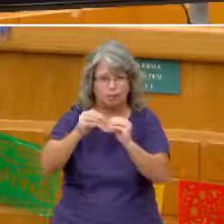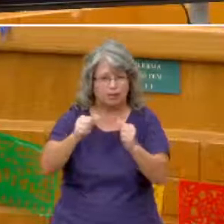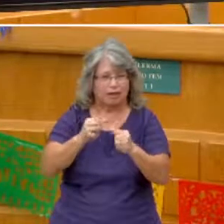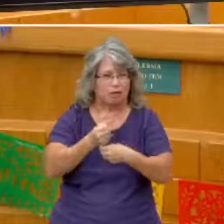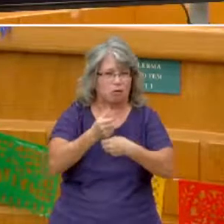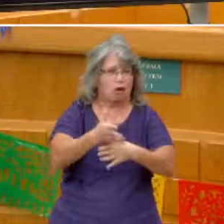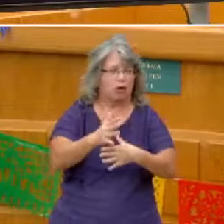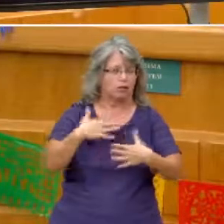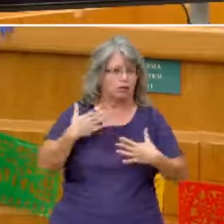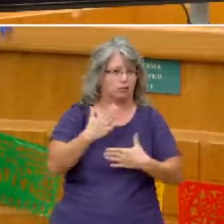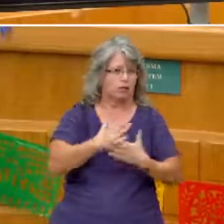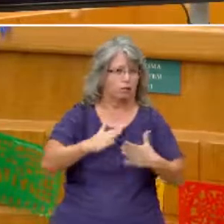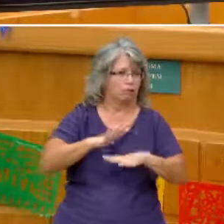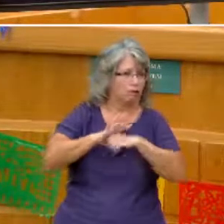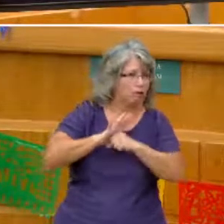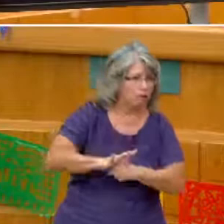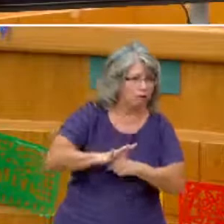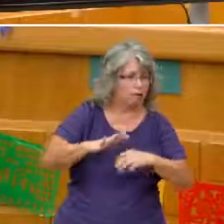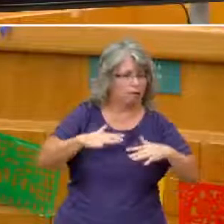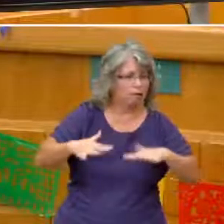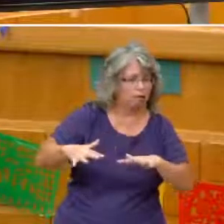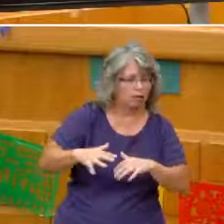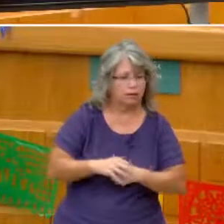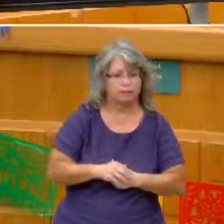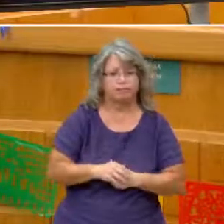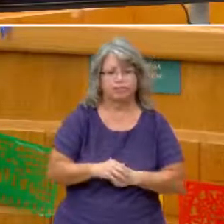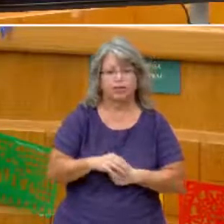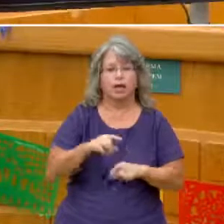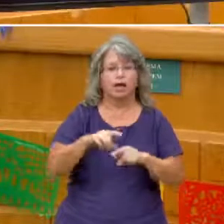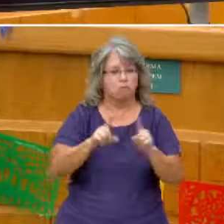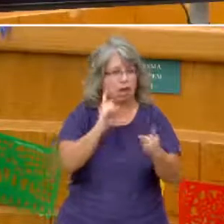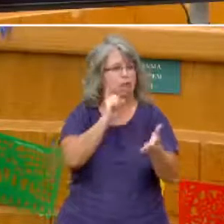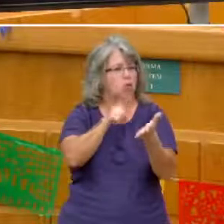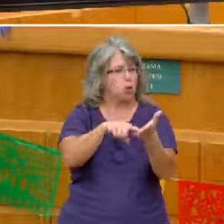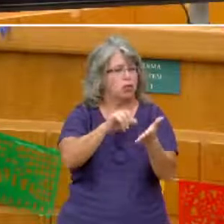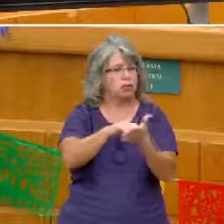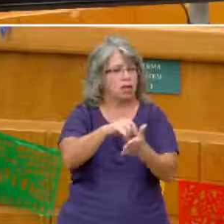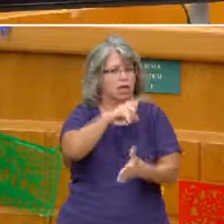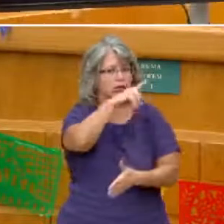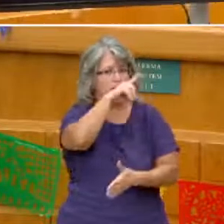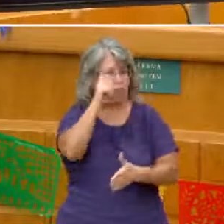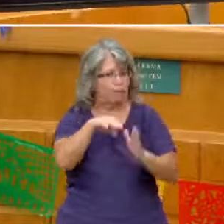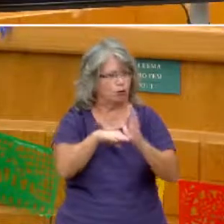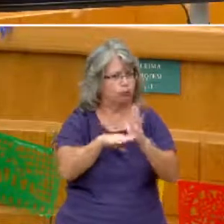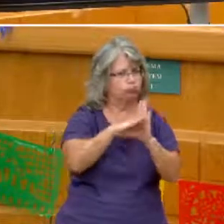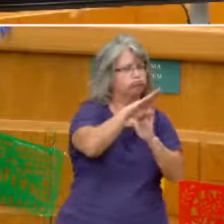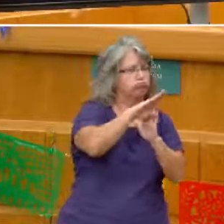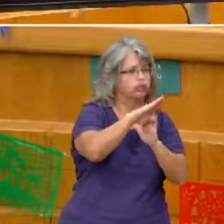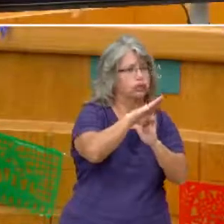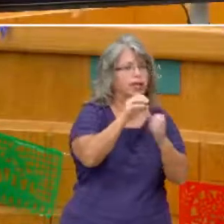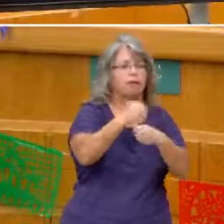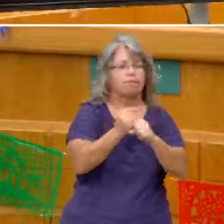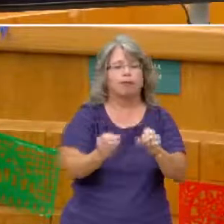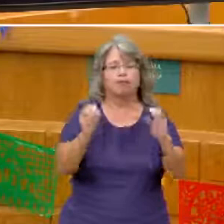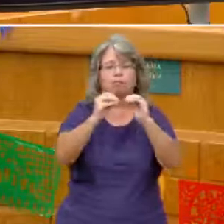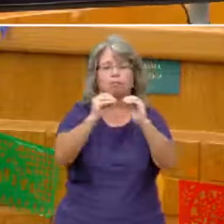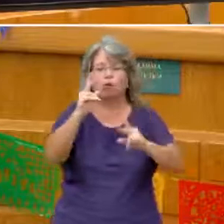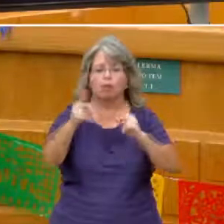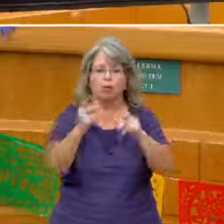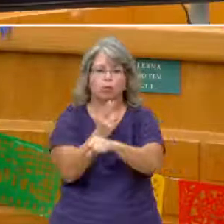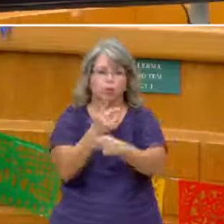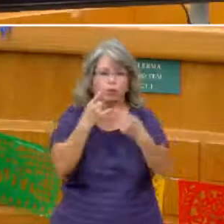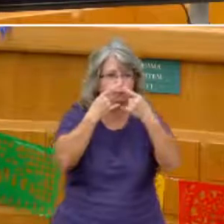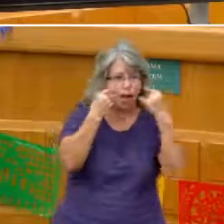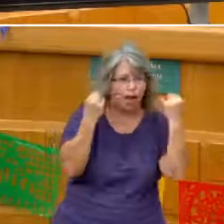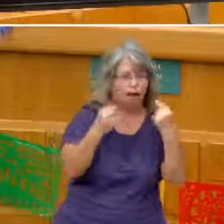has been attributed to more mask wearing and more people getting vaccinated. The decrease in case numbers could also be due to the virus